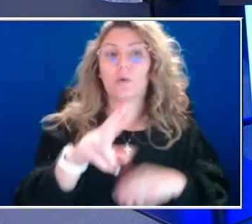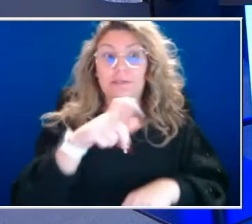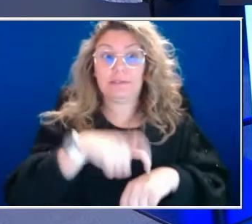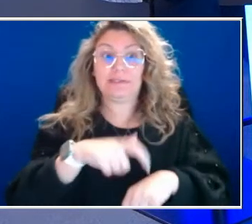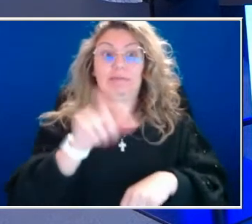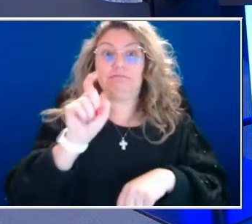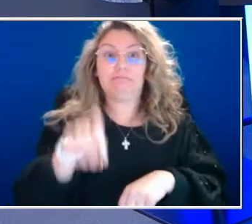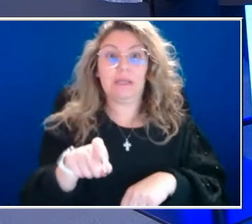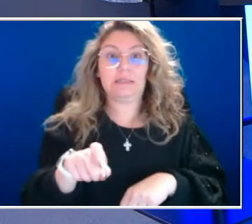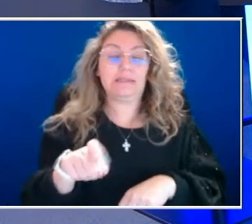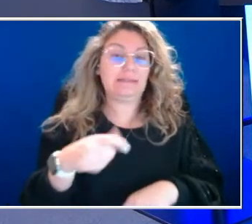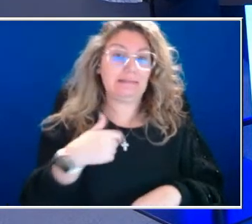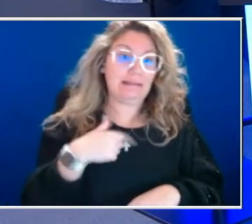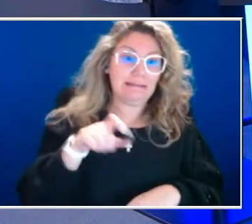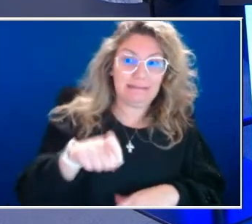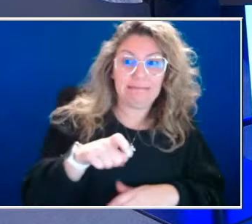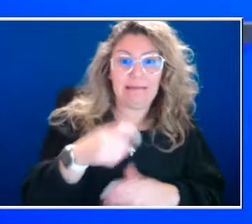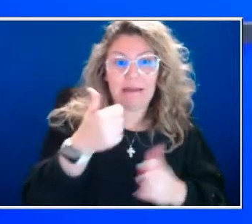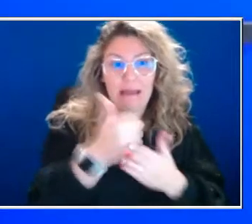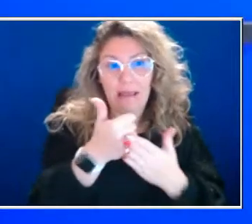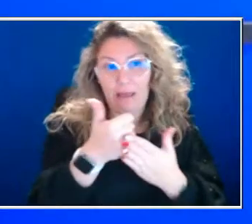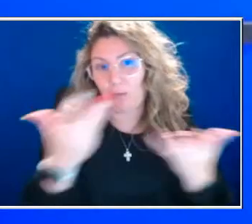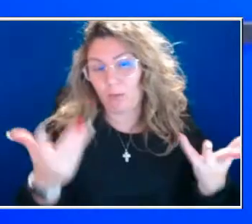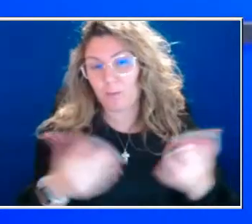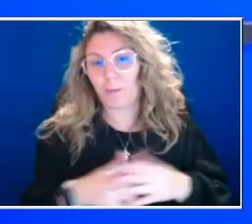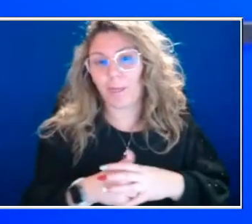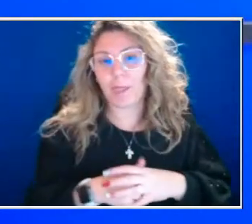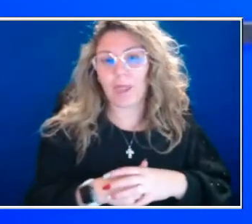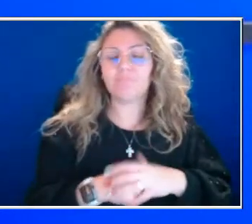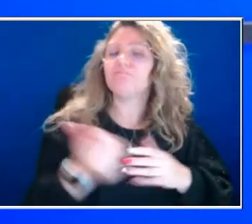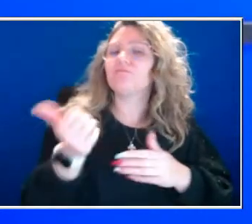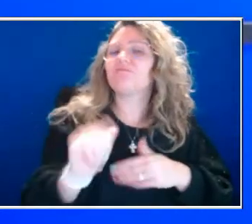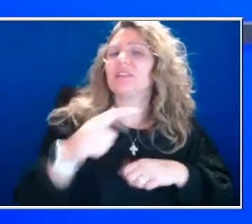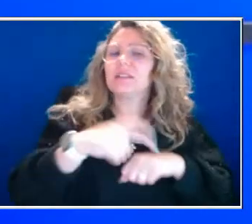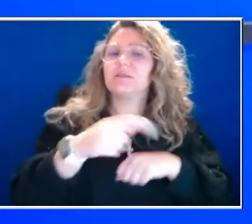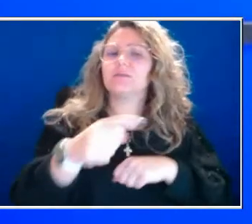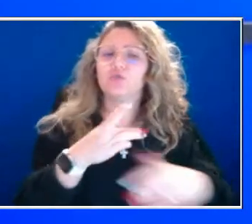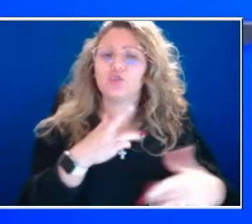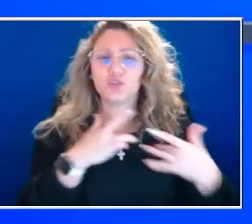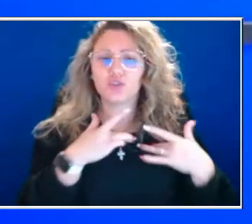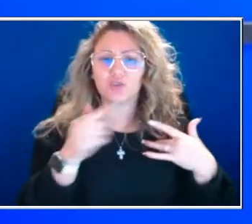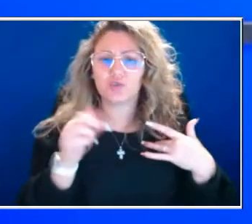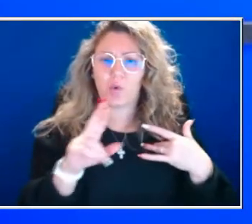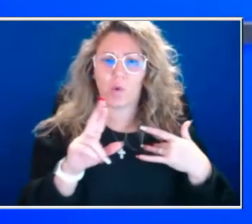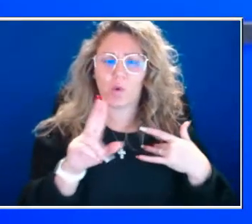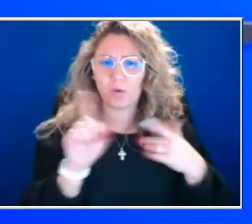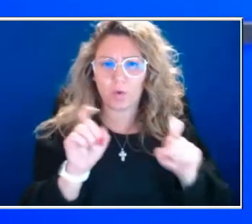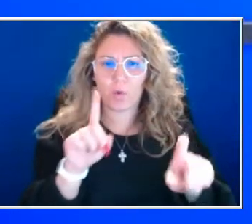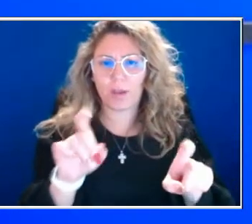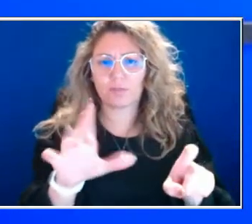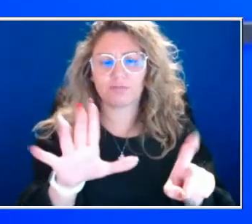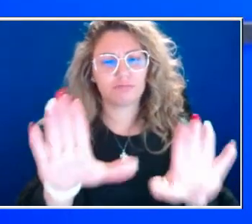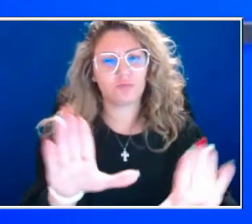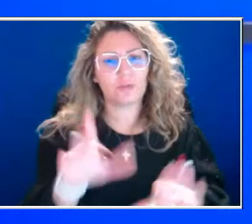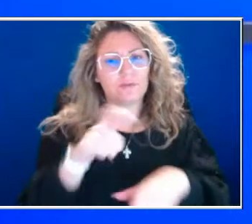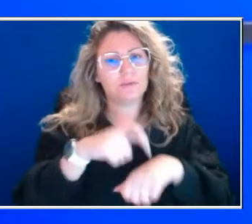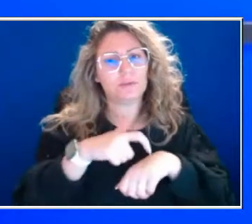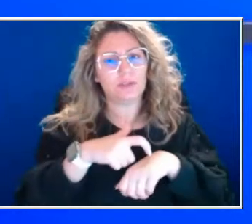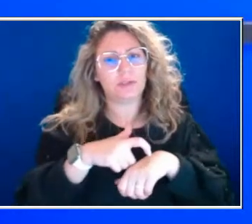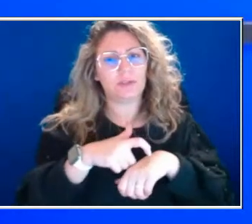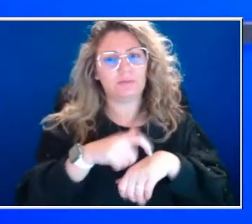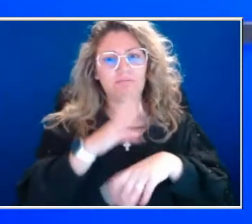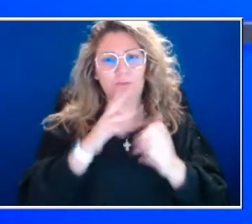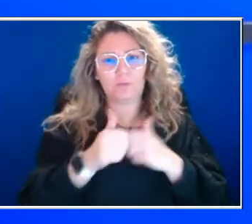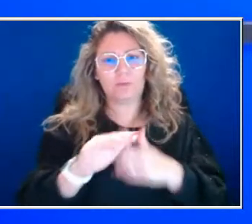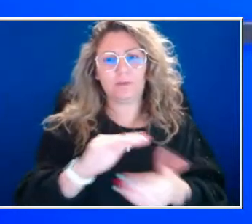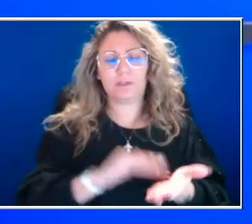actual deeper help here? So certainly anytime you're concerned or have questions about it, that's a great time to talk to your doctor. Lots of times